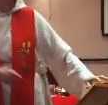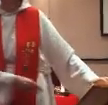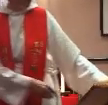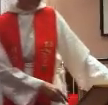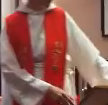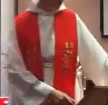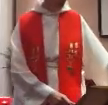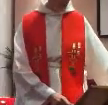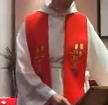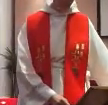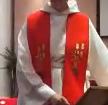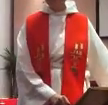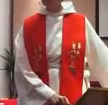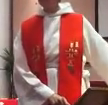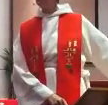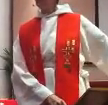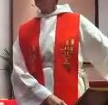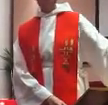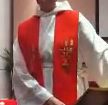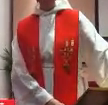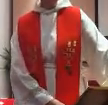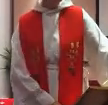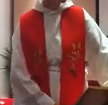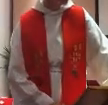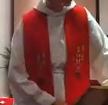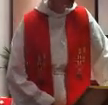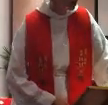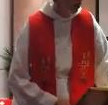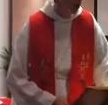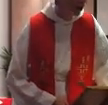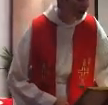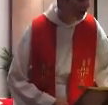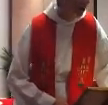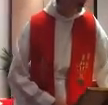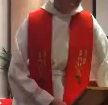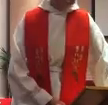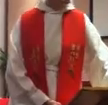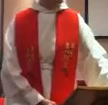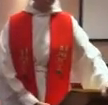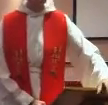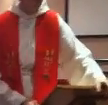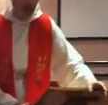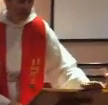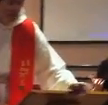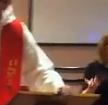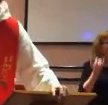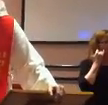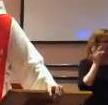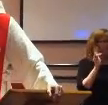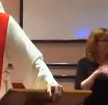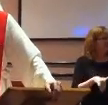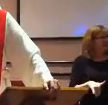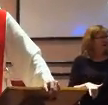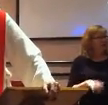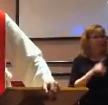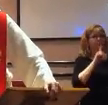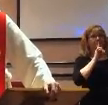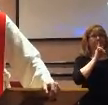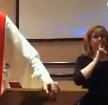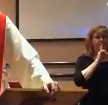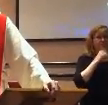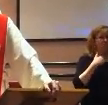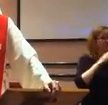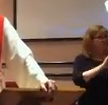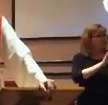are. There are some. You know. Even here in St. Petersburg, Clearwater. Can you imagine? There are